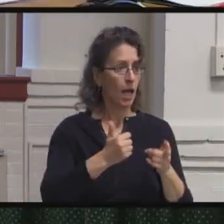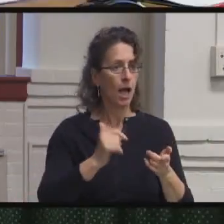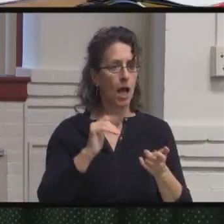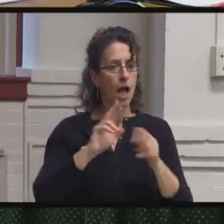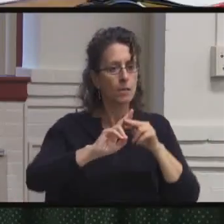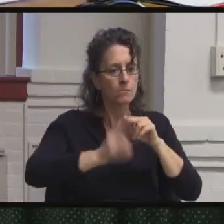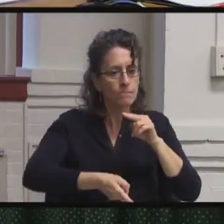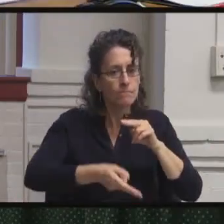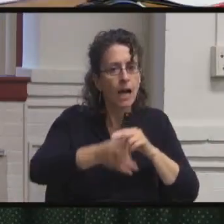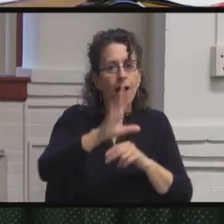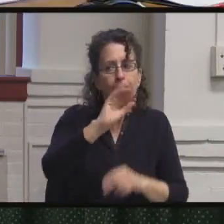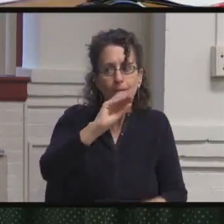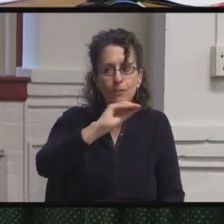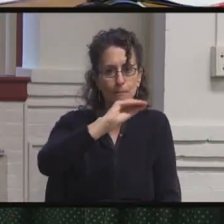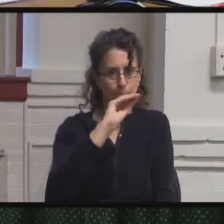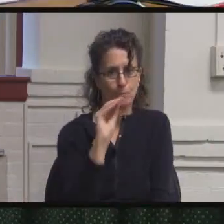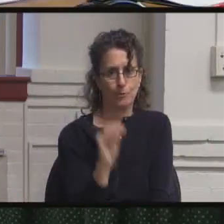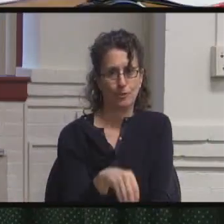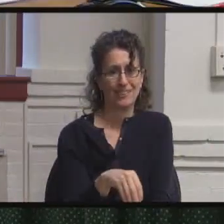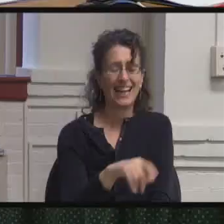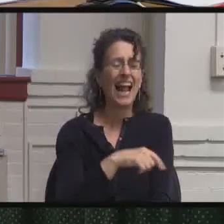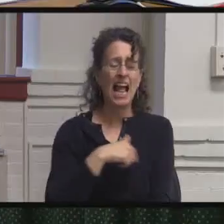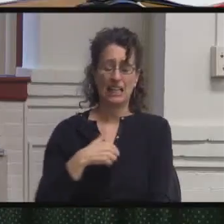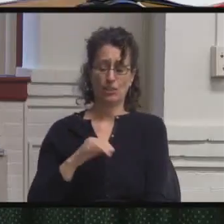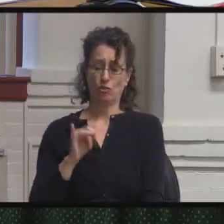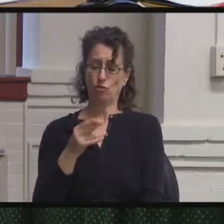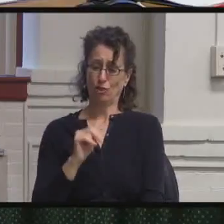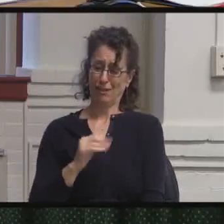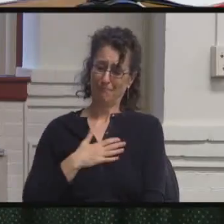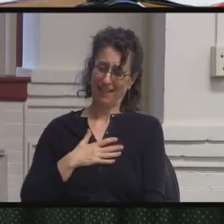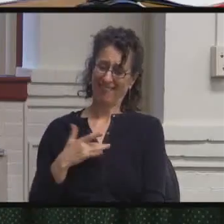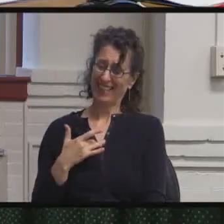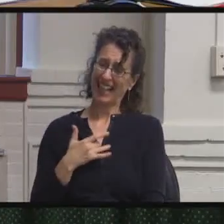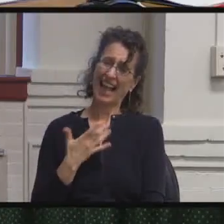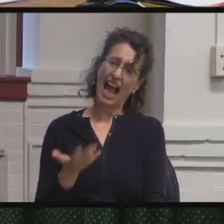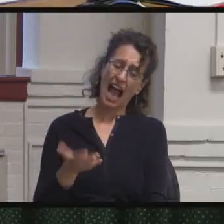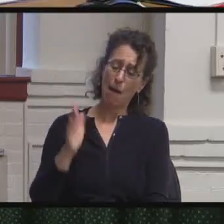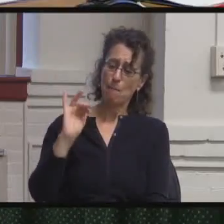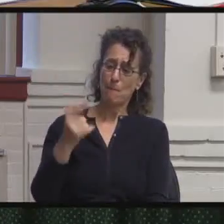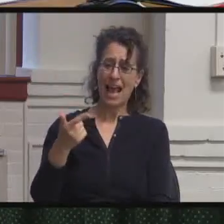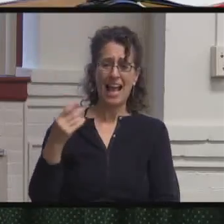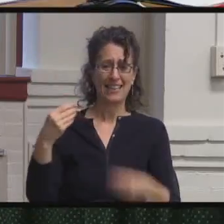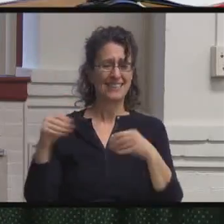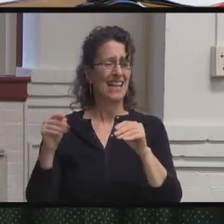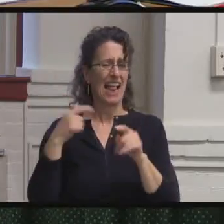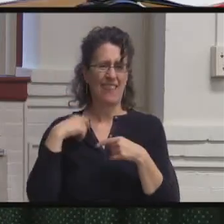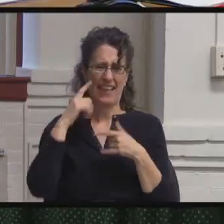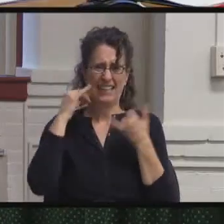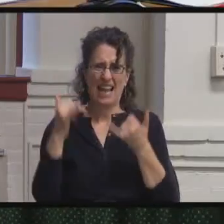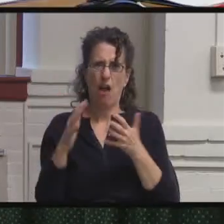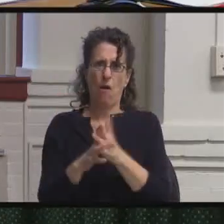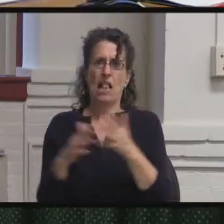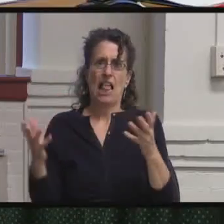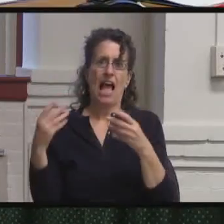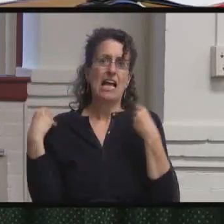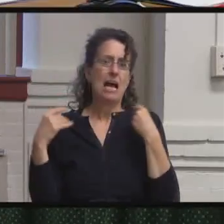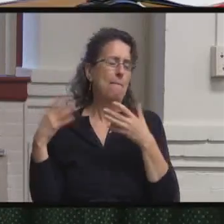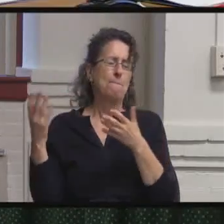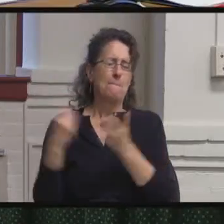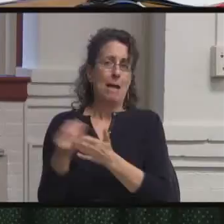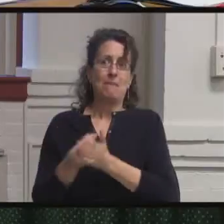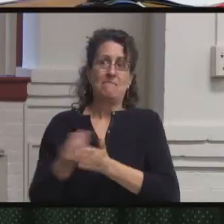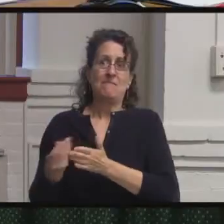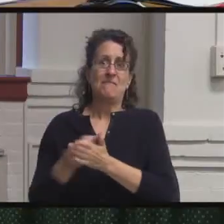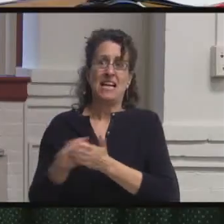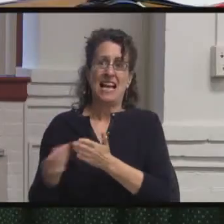see a false reading on the first couple of months on the bag sales because everybody is buying them. Mm-hmm. Yes. Well, you have to